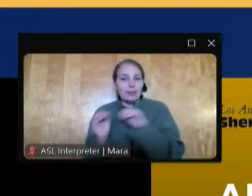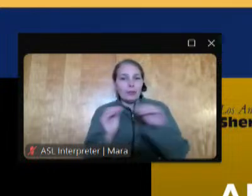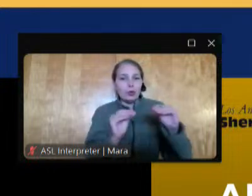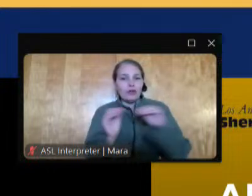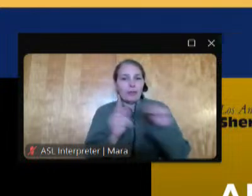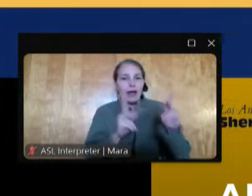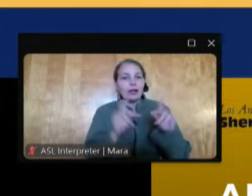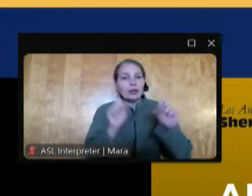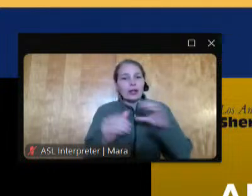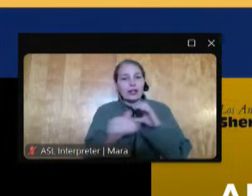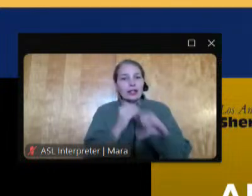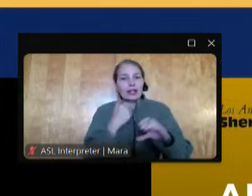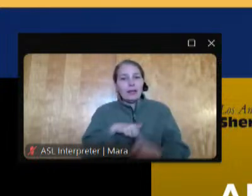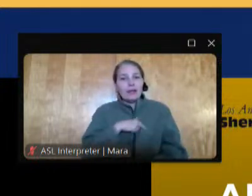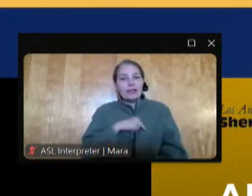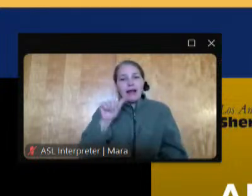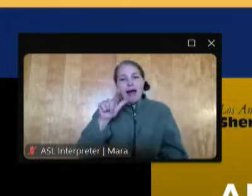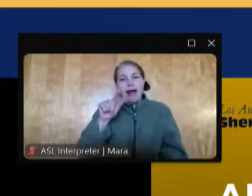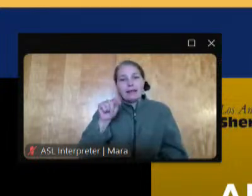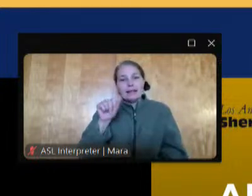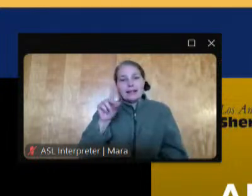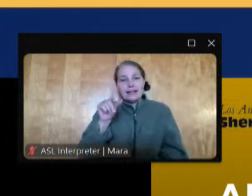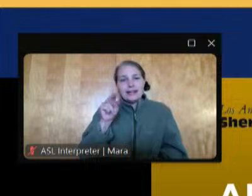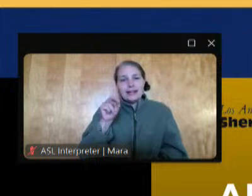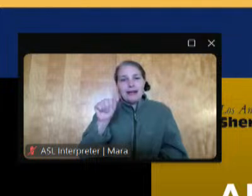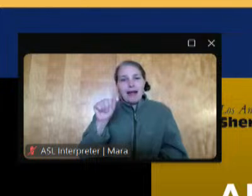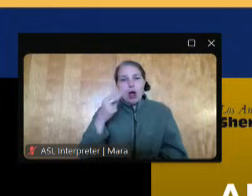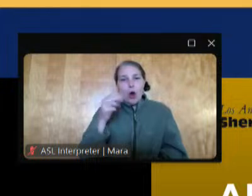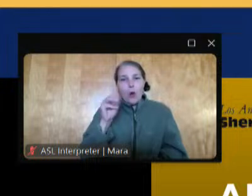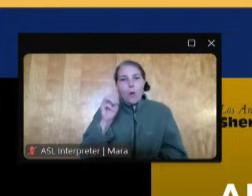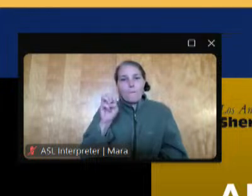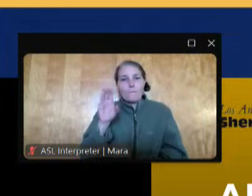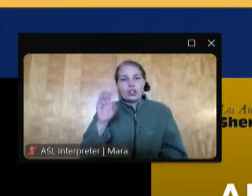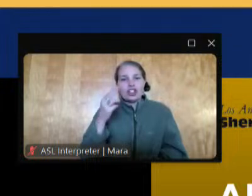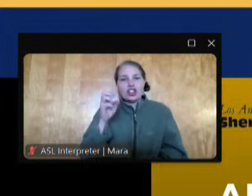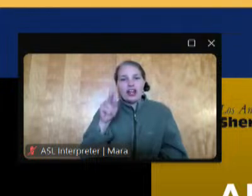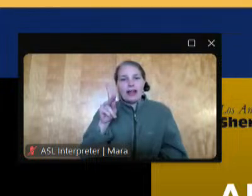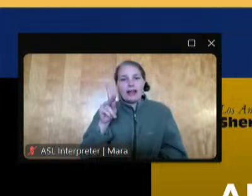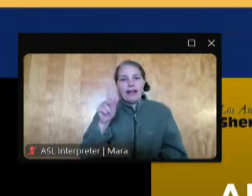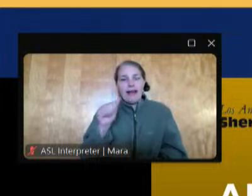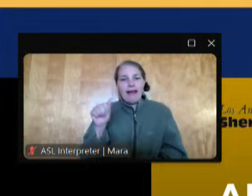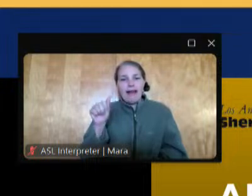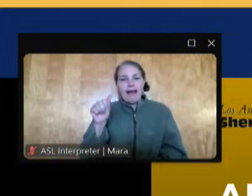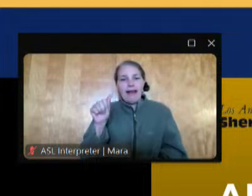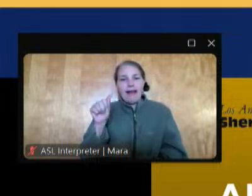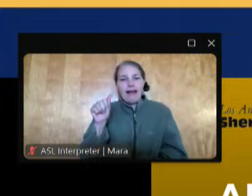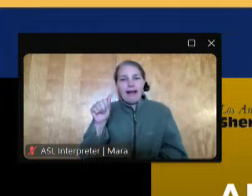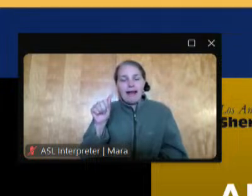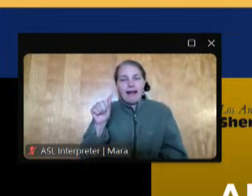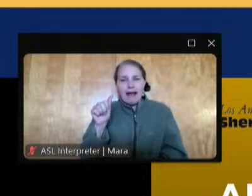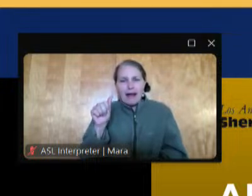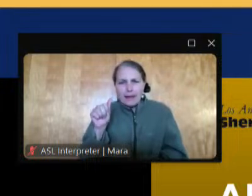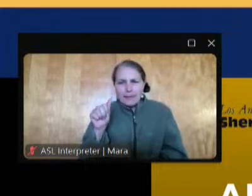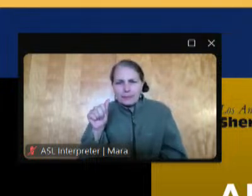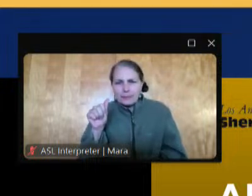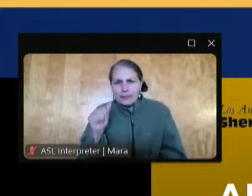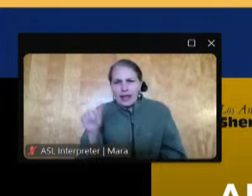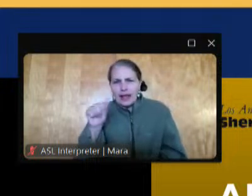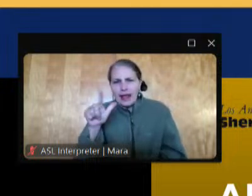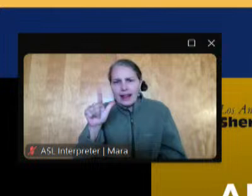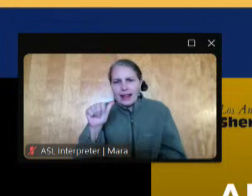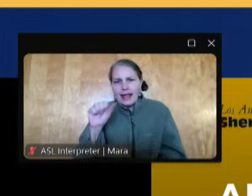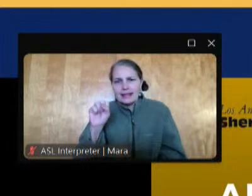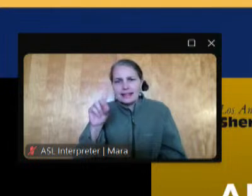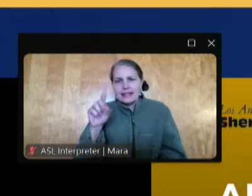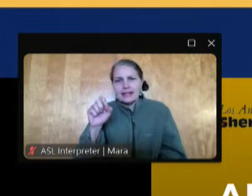altadenahomecheck@lest.org, and we'll put you on a list. And what we do is routinely check the properties. Like I said, we have 19 extra deputies here just on